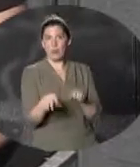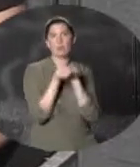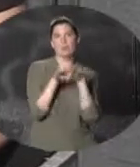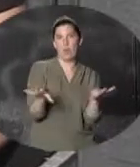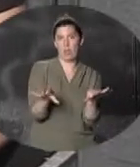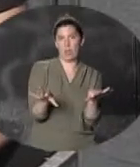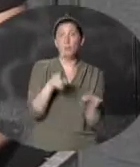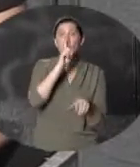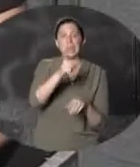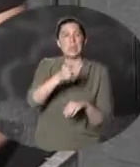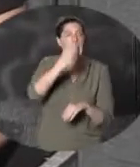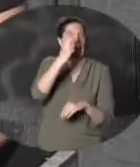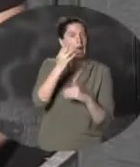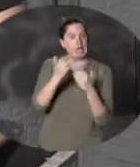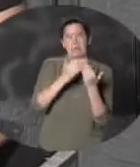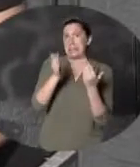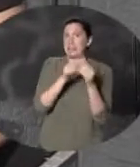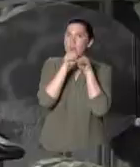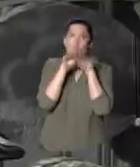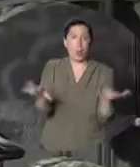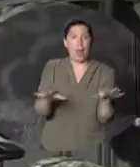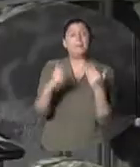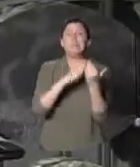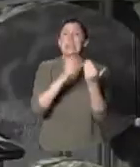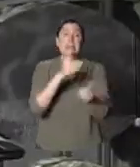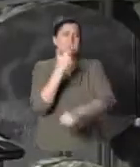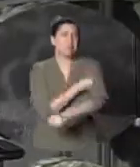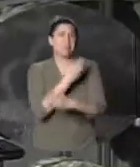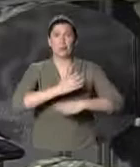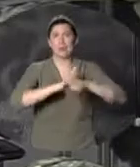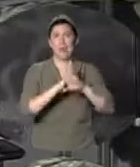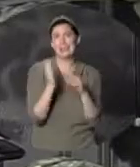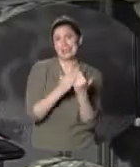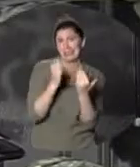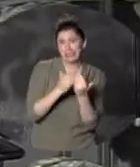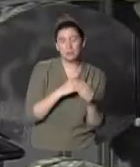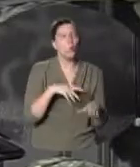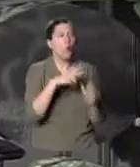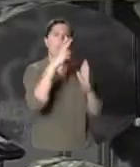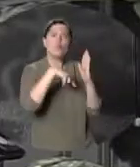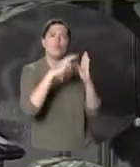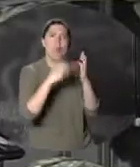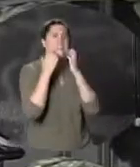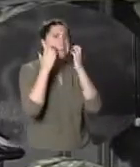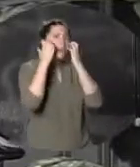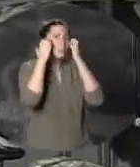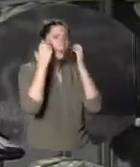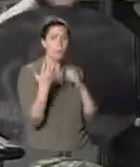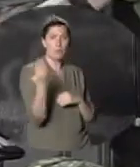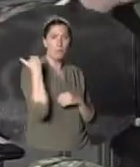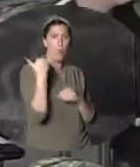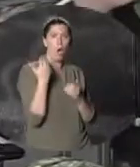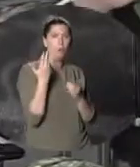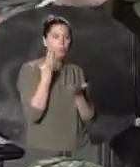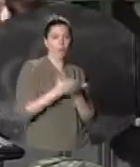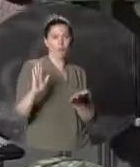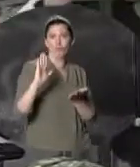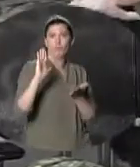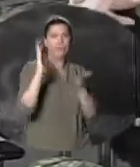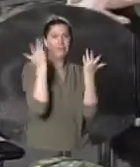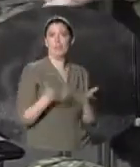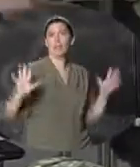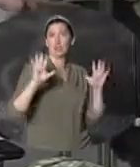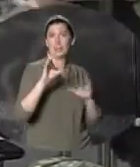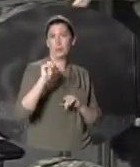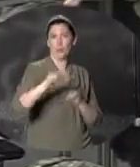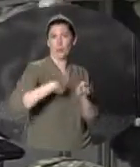highly contagious vaccine preventable illness. So I read somewhere that measles had been eradicated basically 20